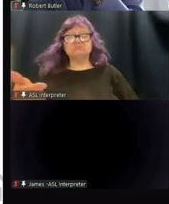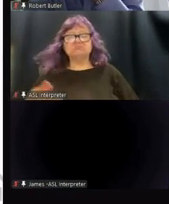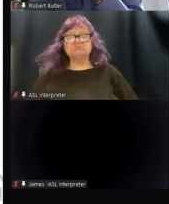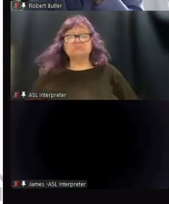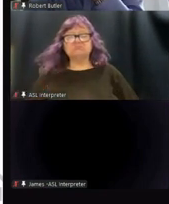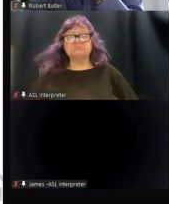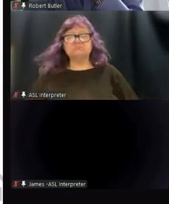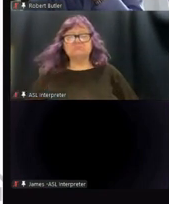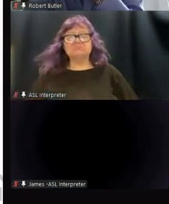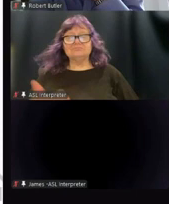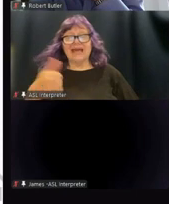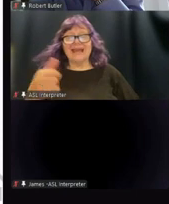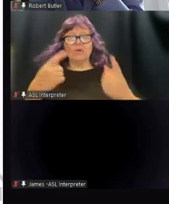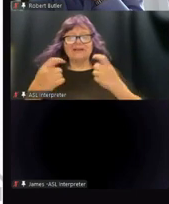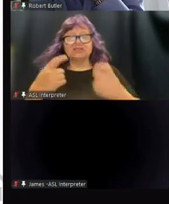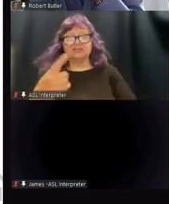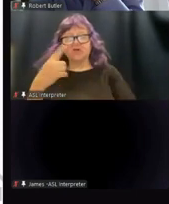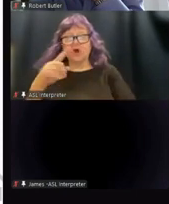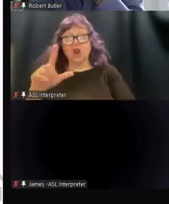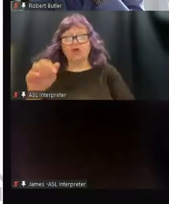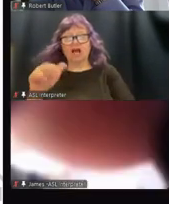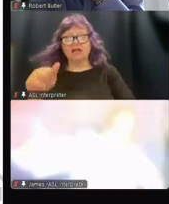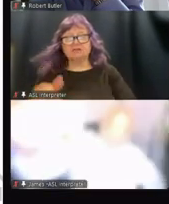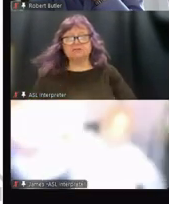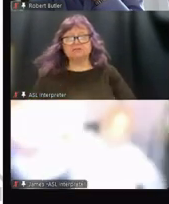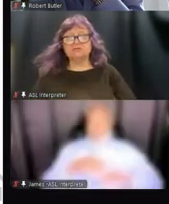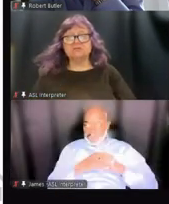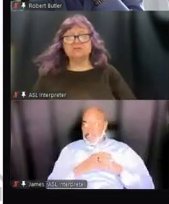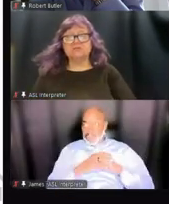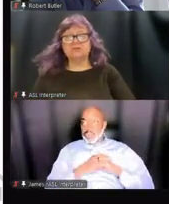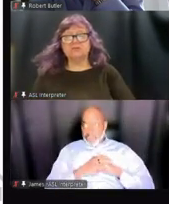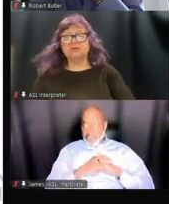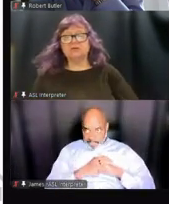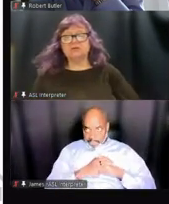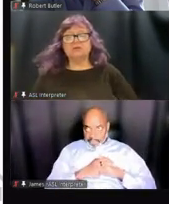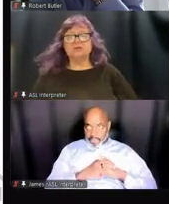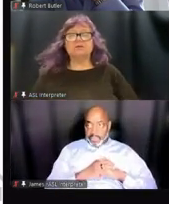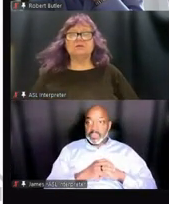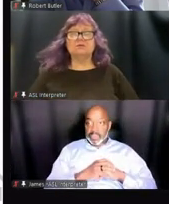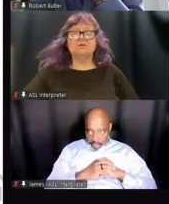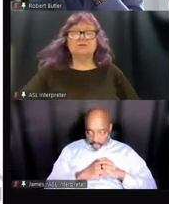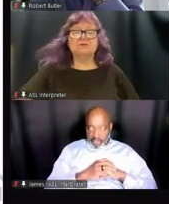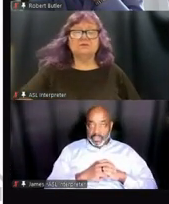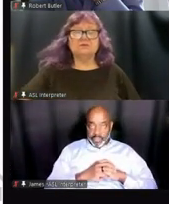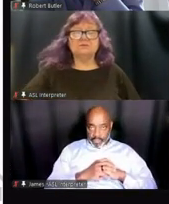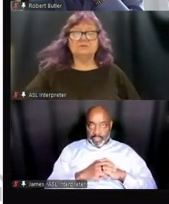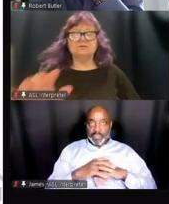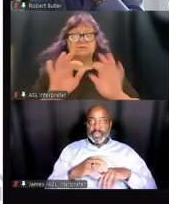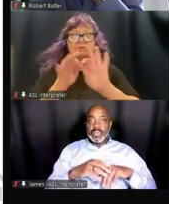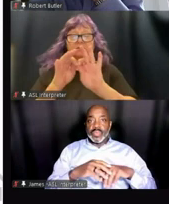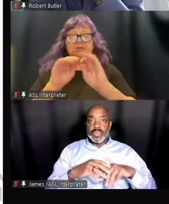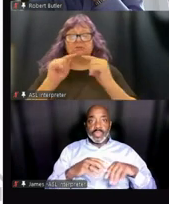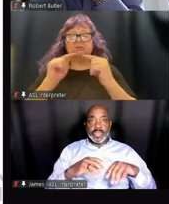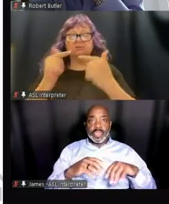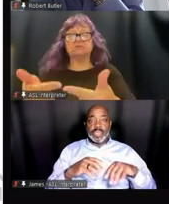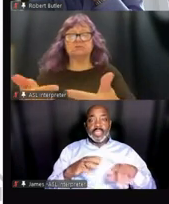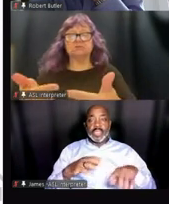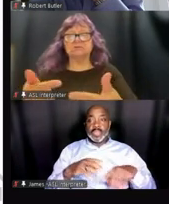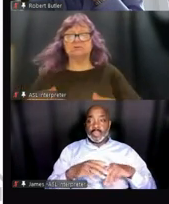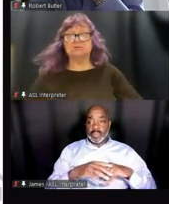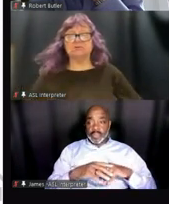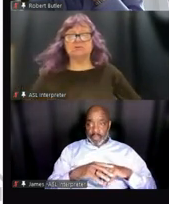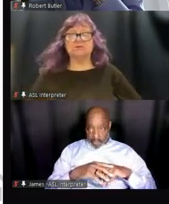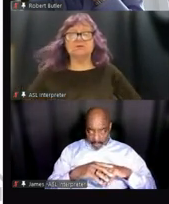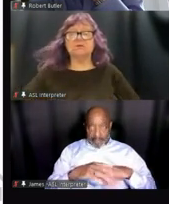Any questions for Laura? I have a couple. No, you go. Thank you, Director. Thank you for your presentation. I appreciate you and the work